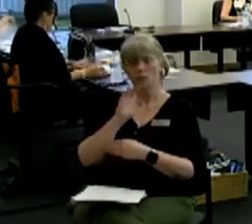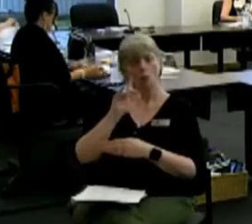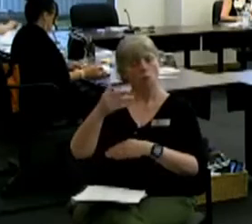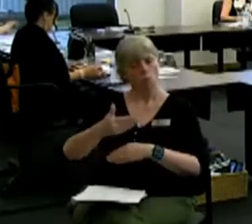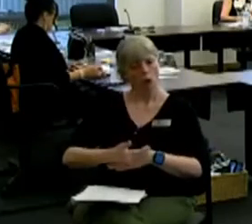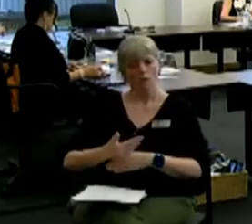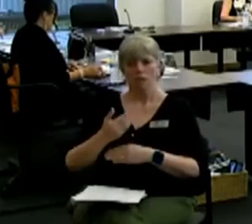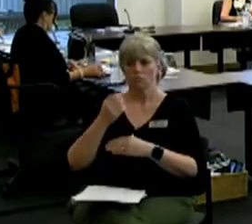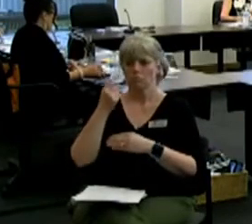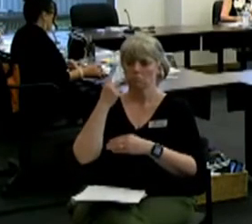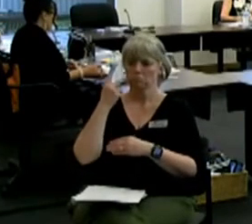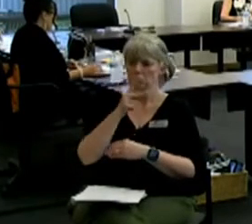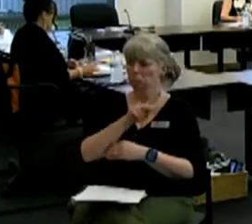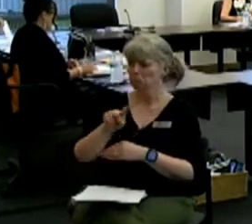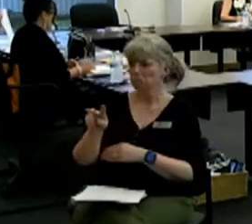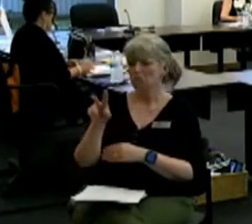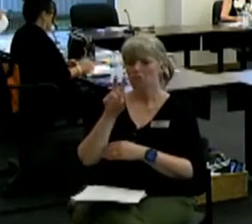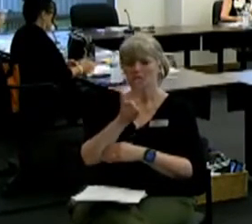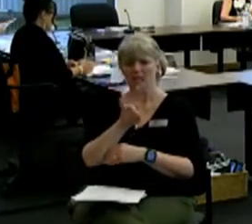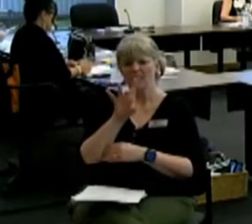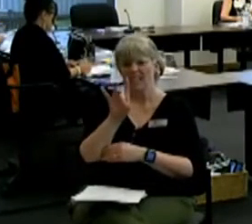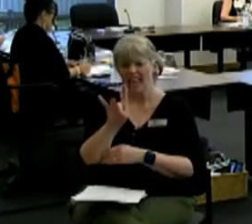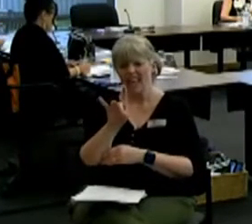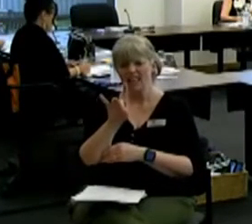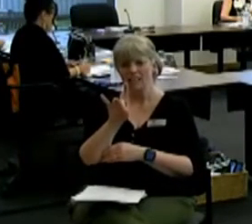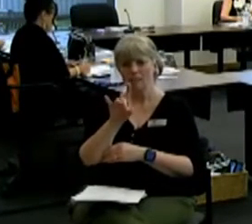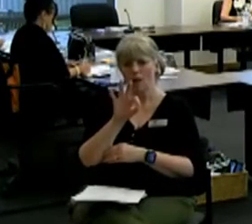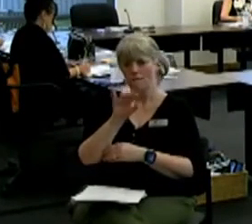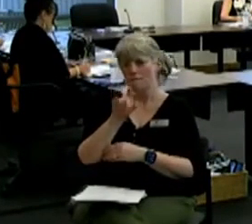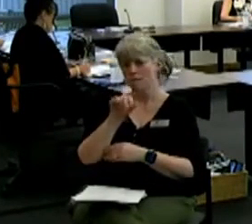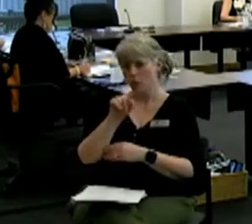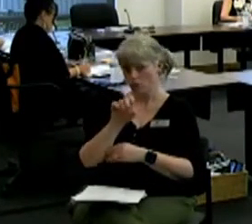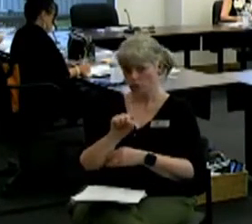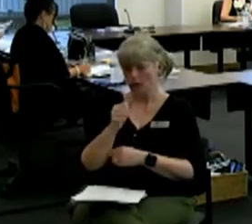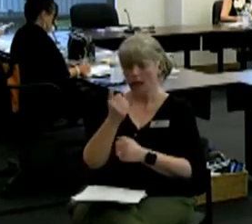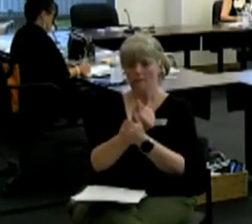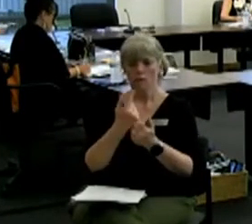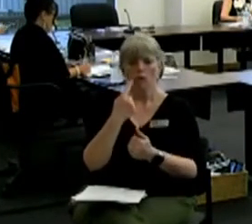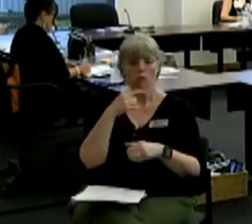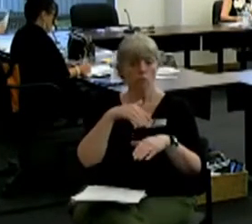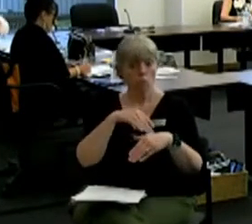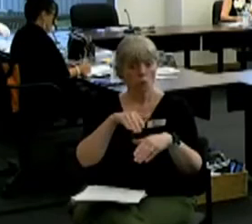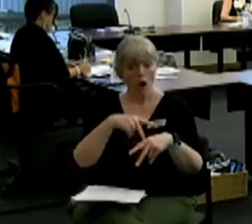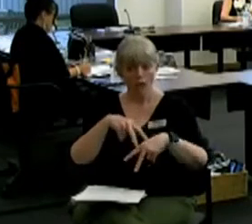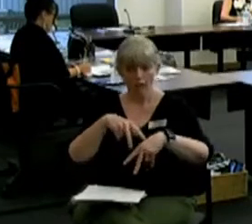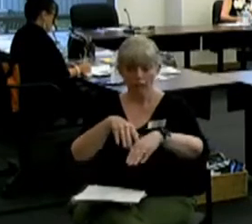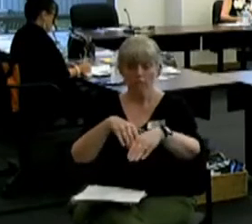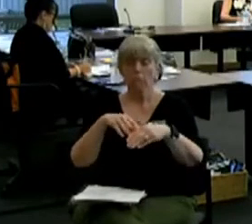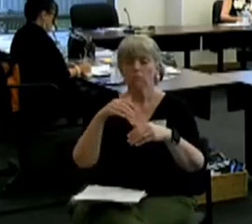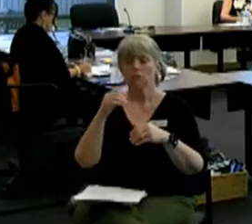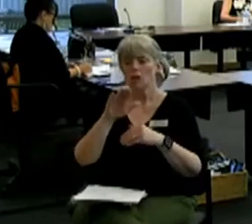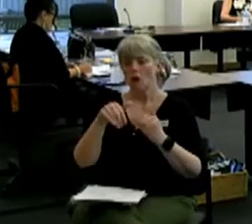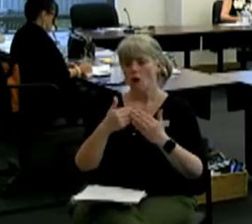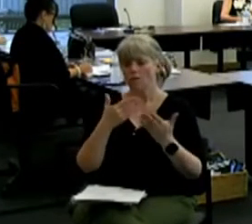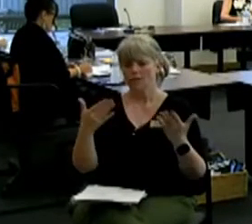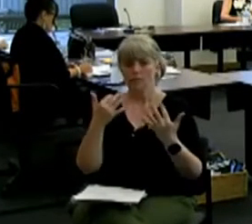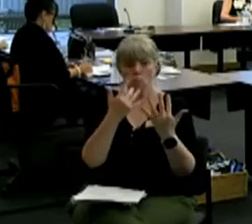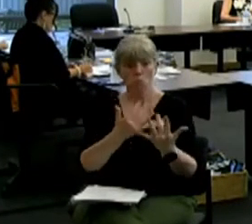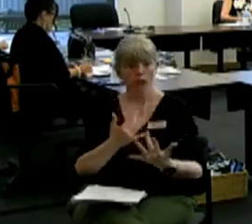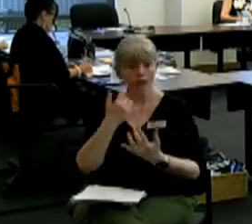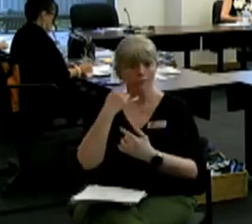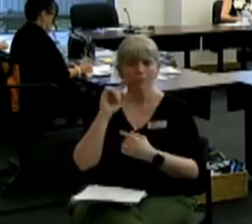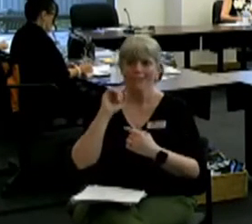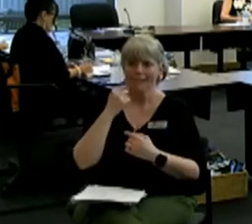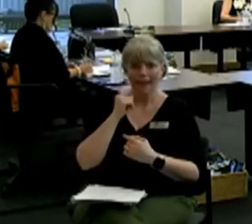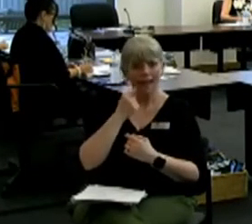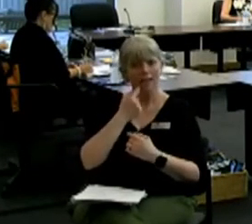welcome sight to see 78 floats. But I got to tell you, everybody that was walking and all the people that were out there waiting for the candy